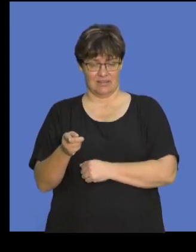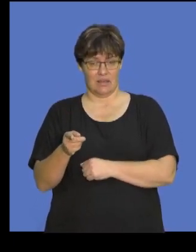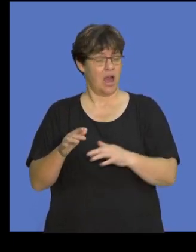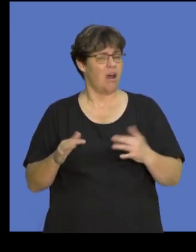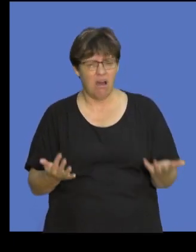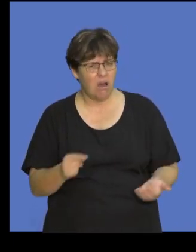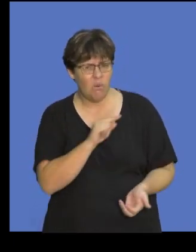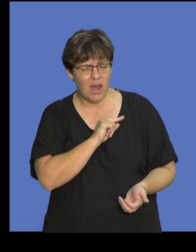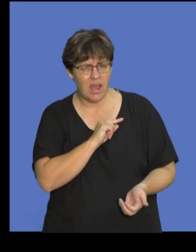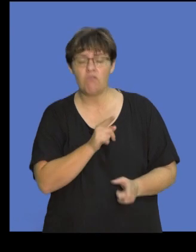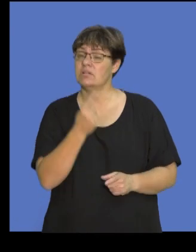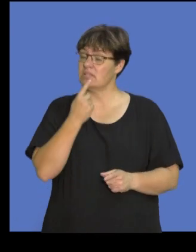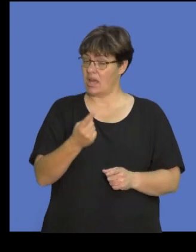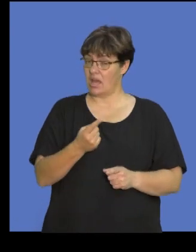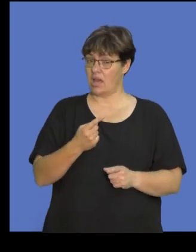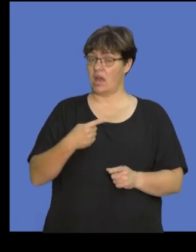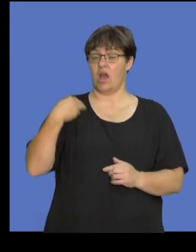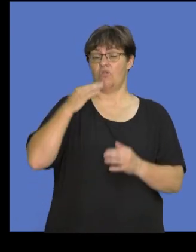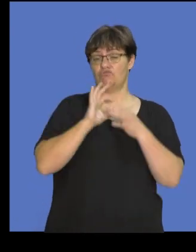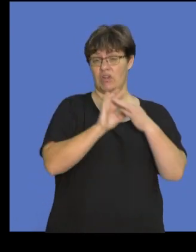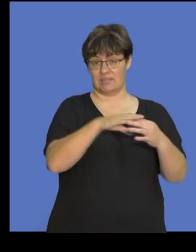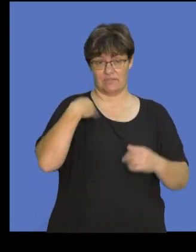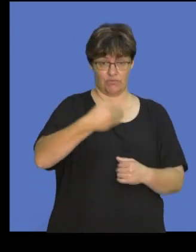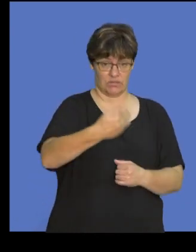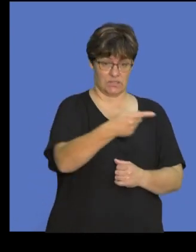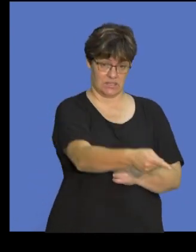sense that we can say relative frequency